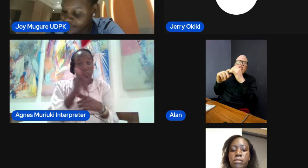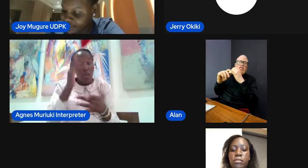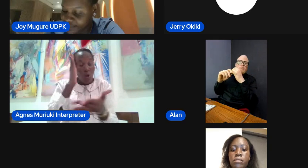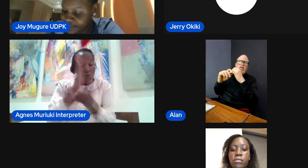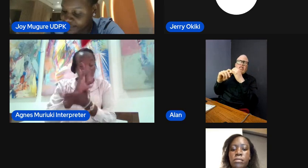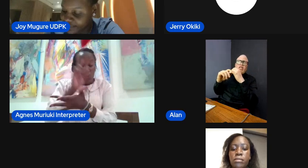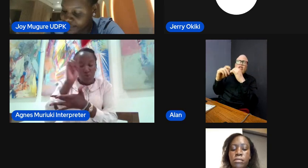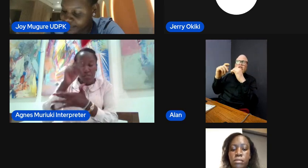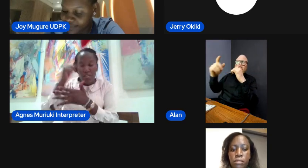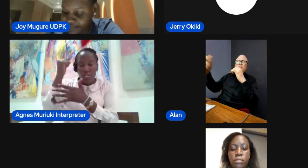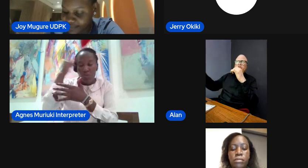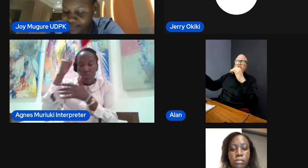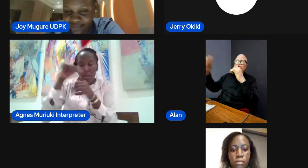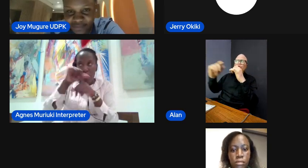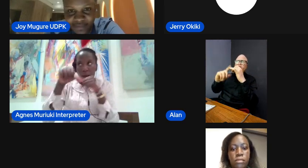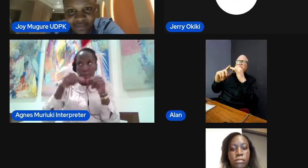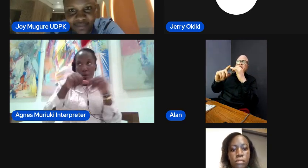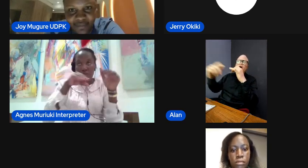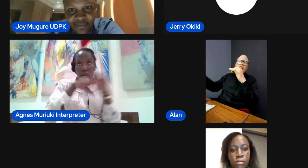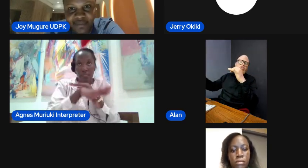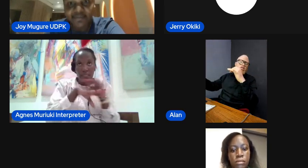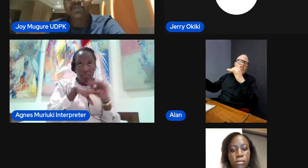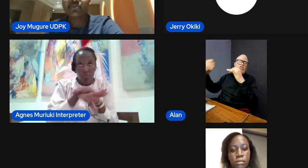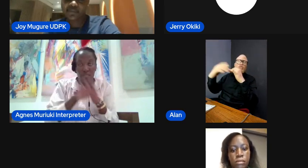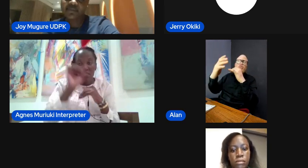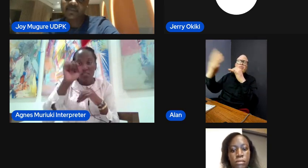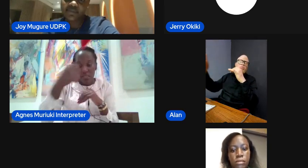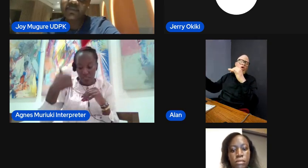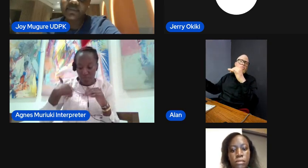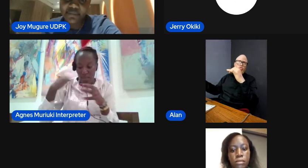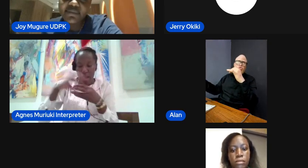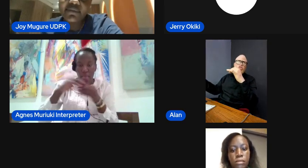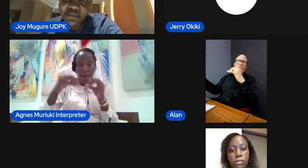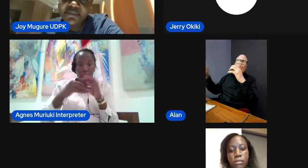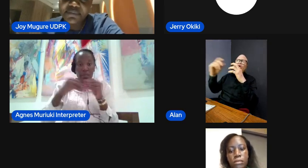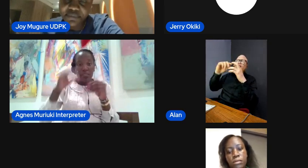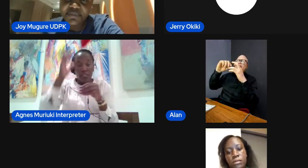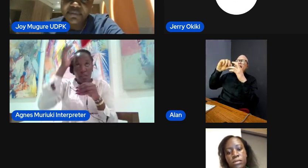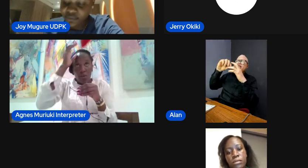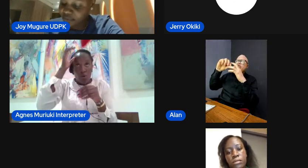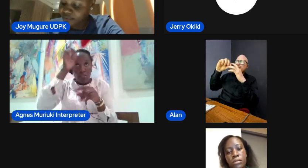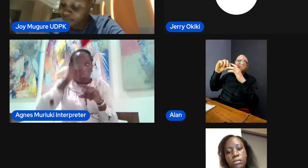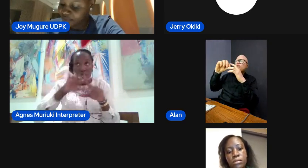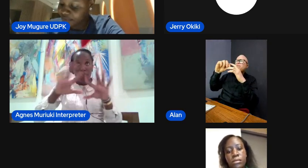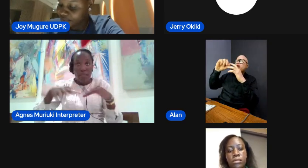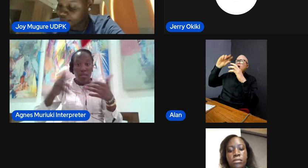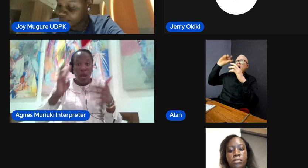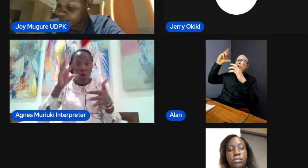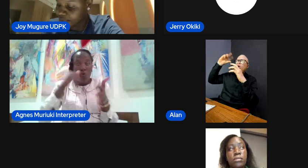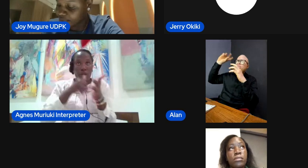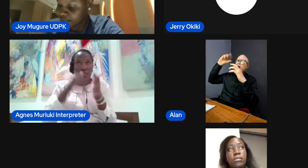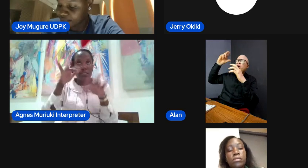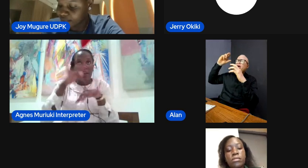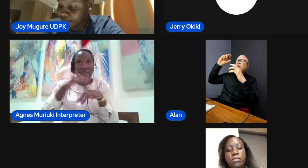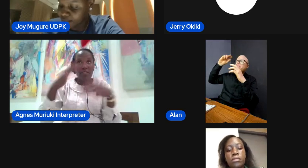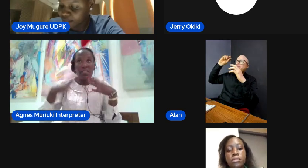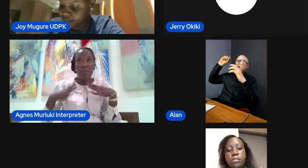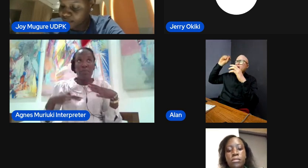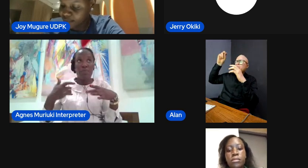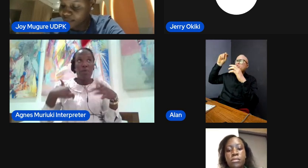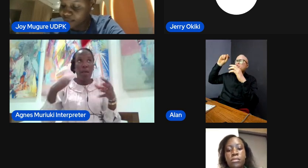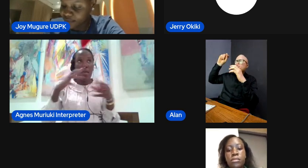one, accessibility. Yes, I'm creating content, but how is it accessible for people I'm producing for? And two, how am